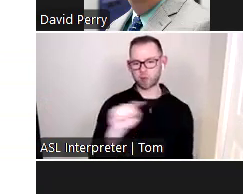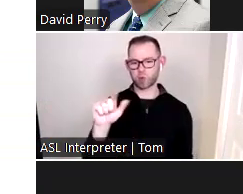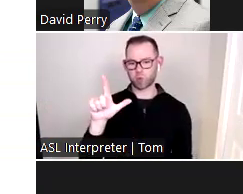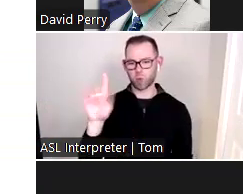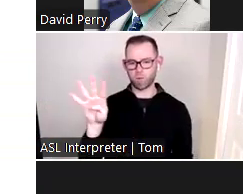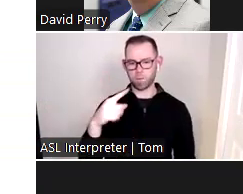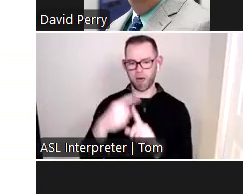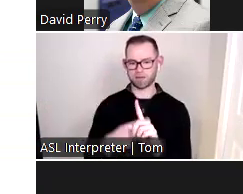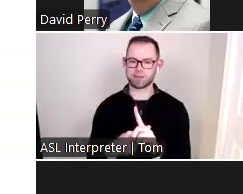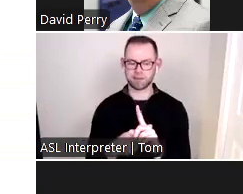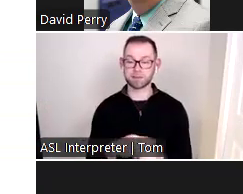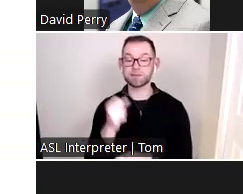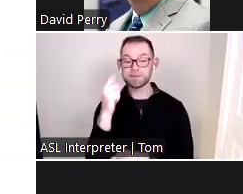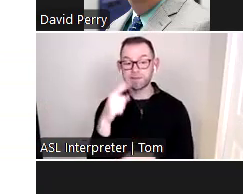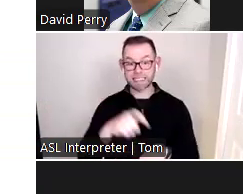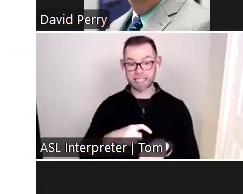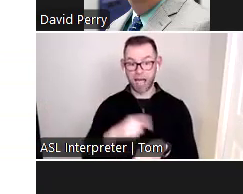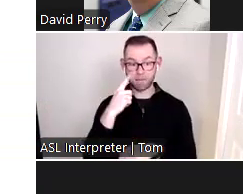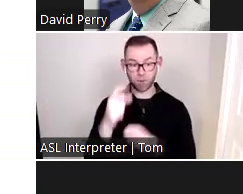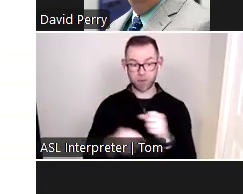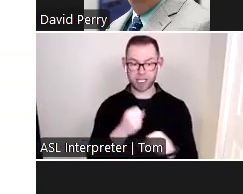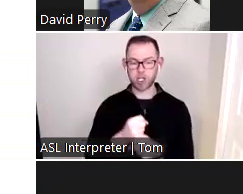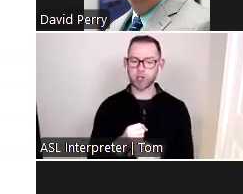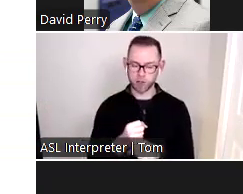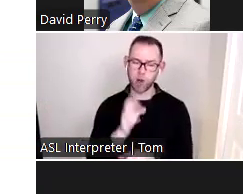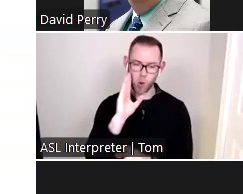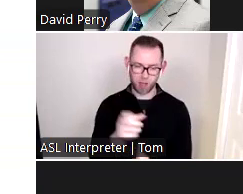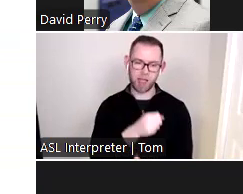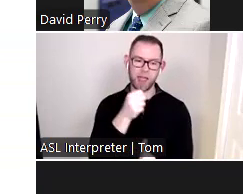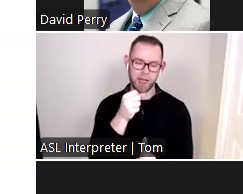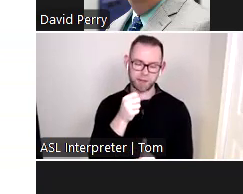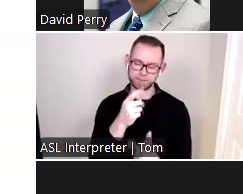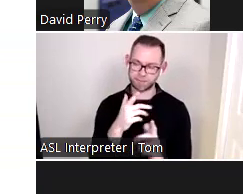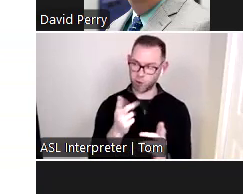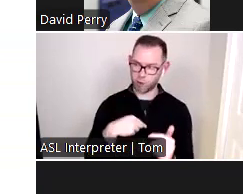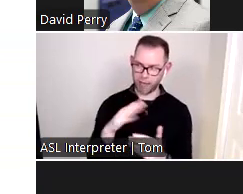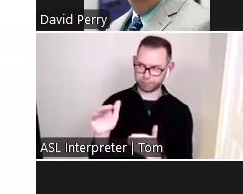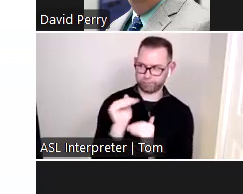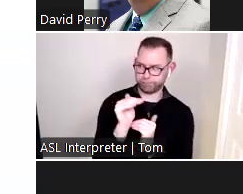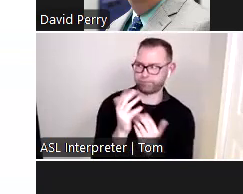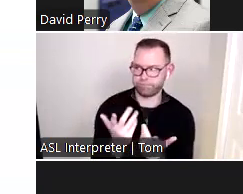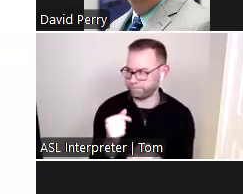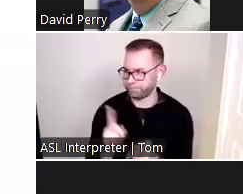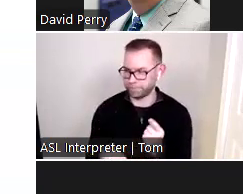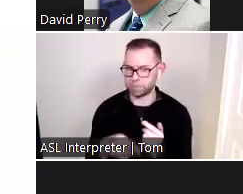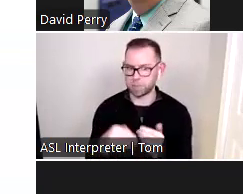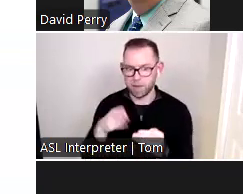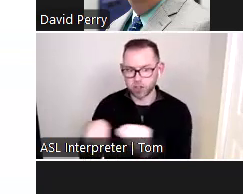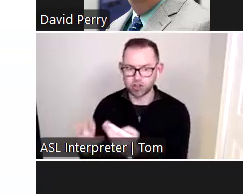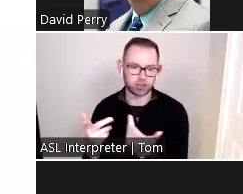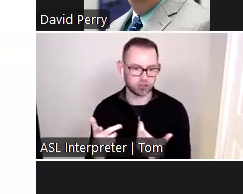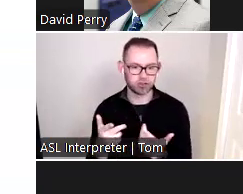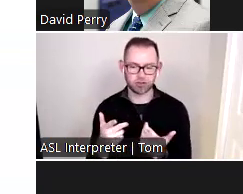time of year restriction I mentioned will have a large impact on our construction schedule, because if we are not able to complete